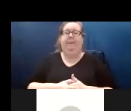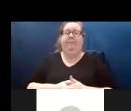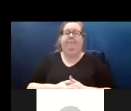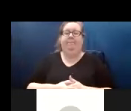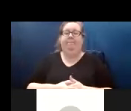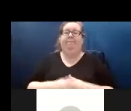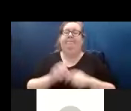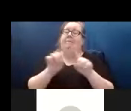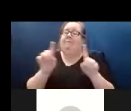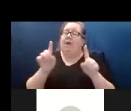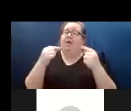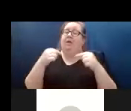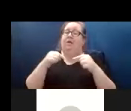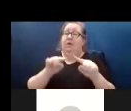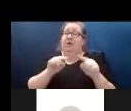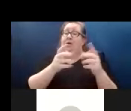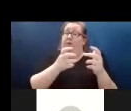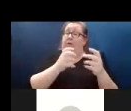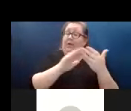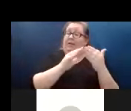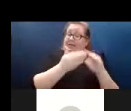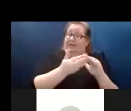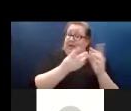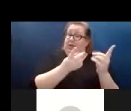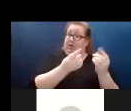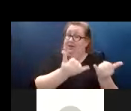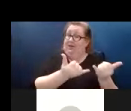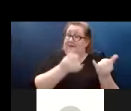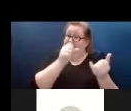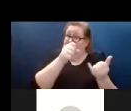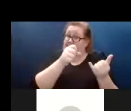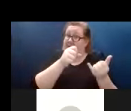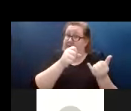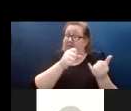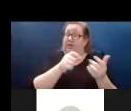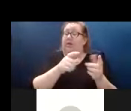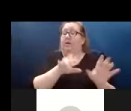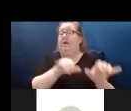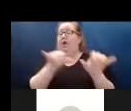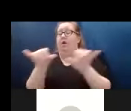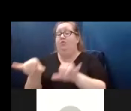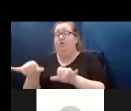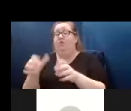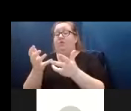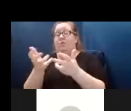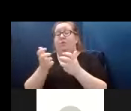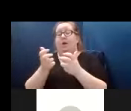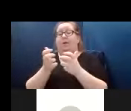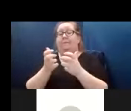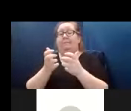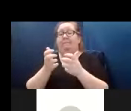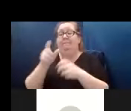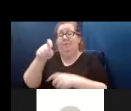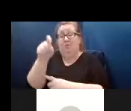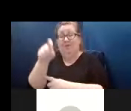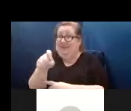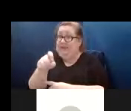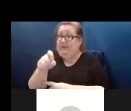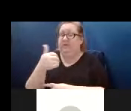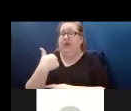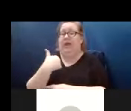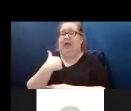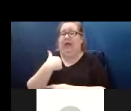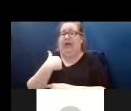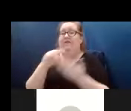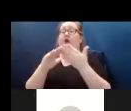But while we want the city to do this, our cities to do this, we also need to have